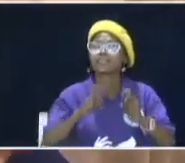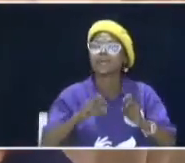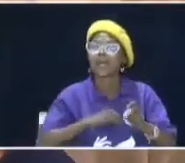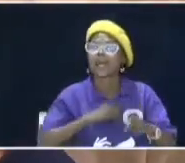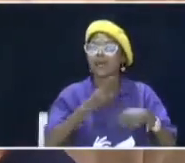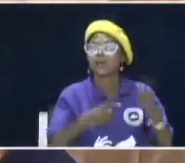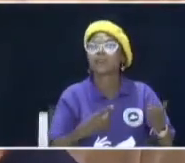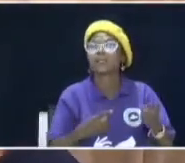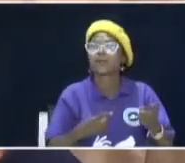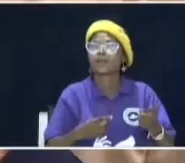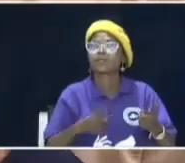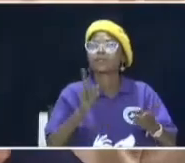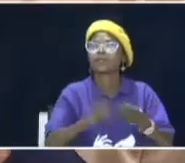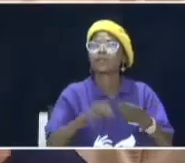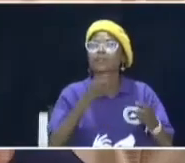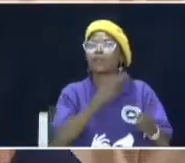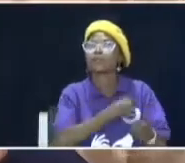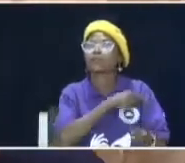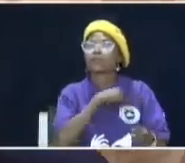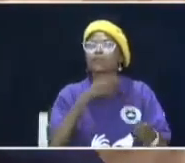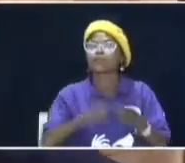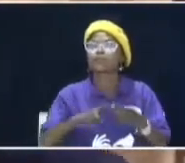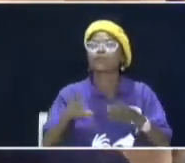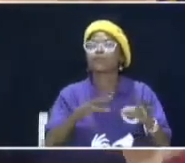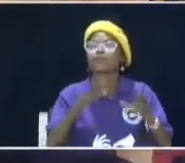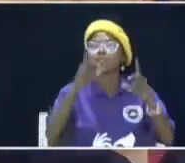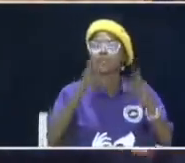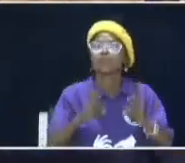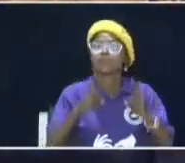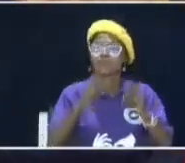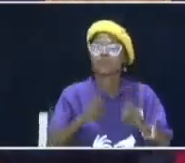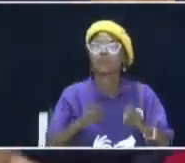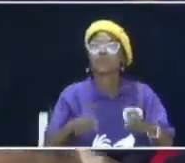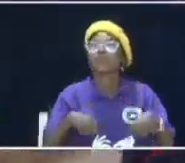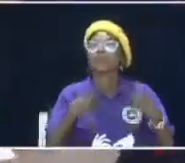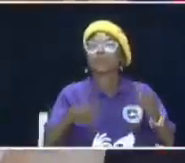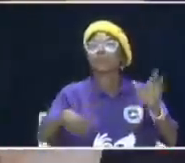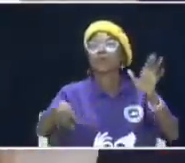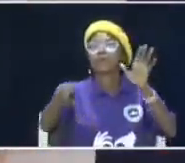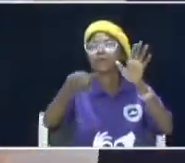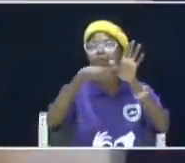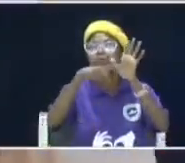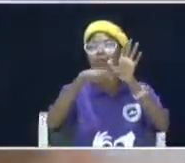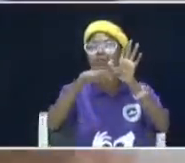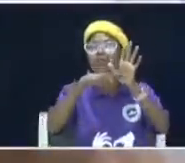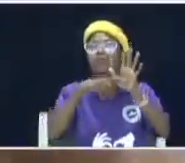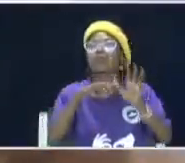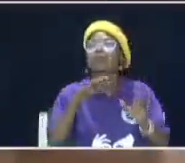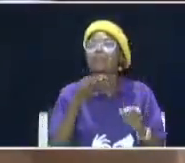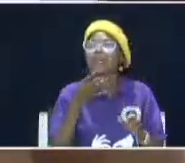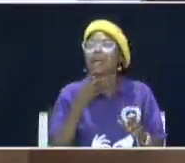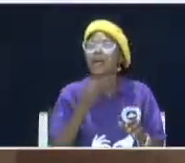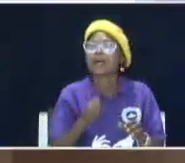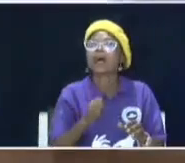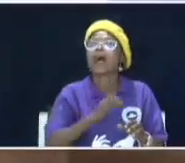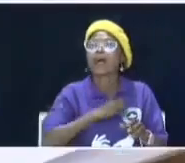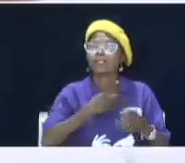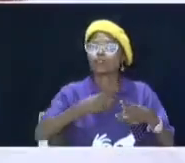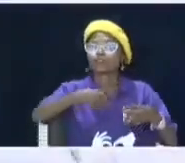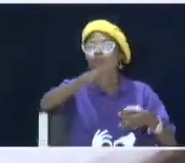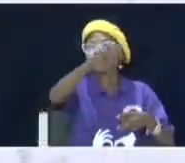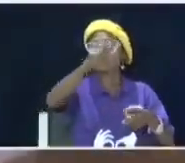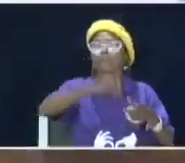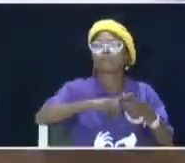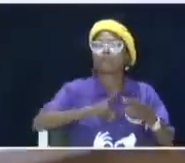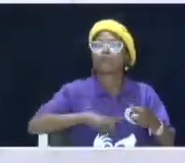to do the medical test, and the ECG report came out negative. They said I should see a cardiologist. But I traveled to